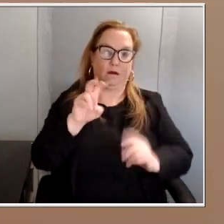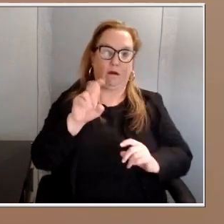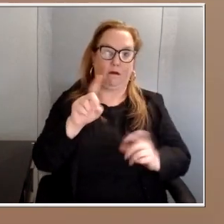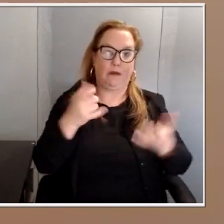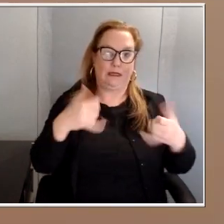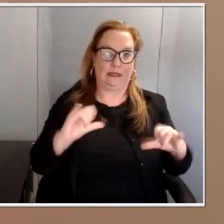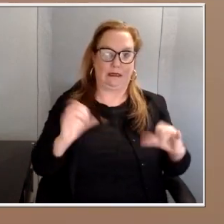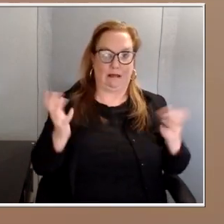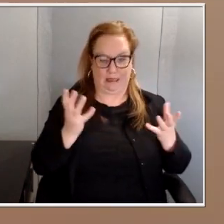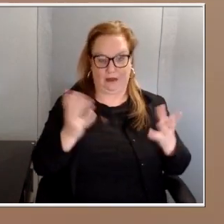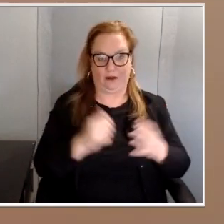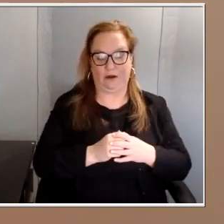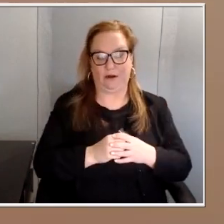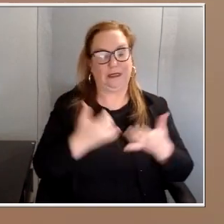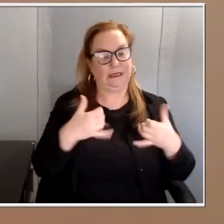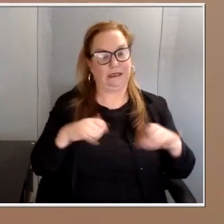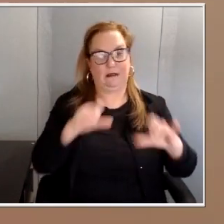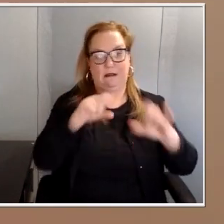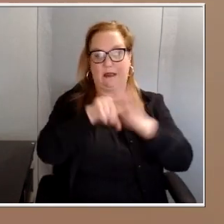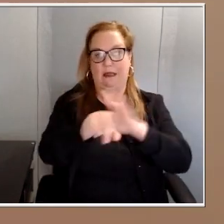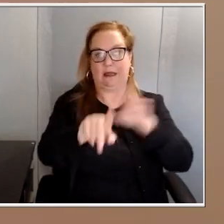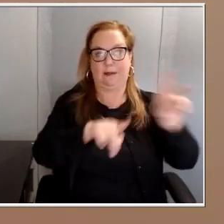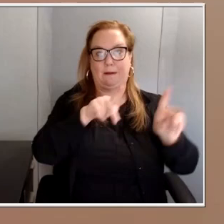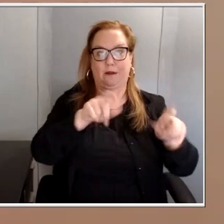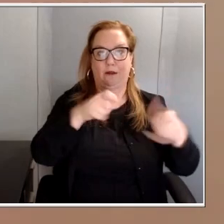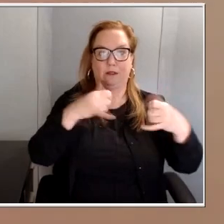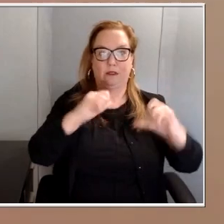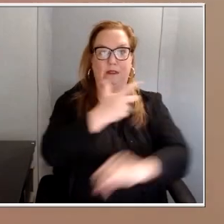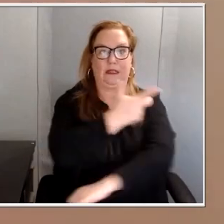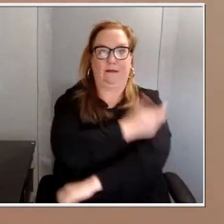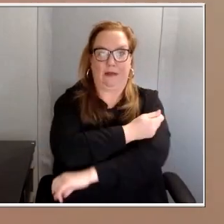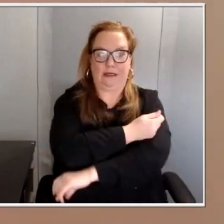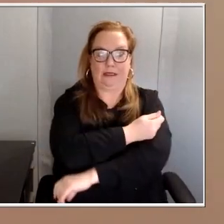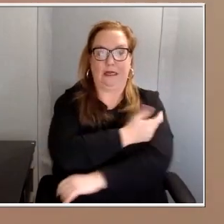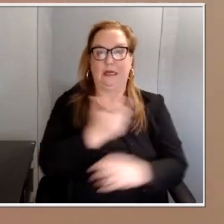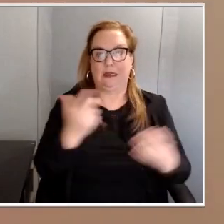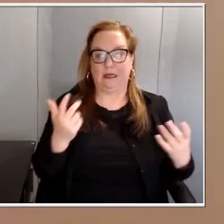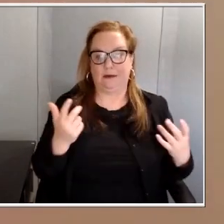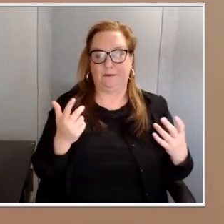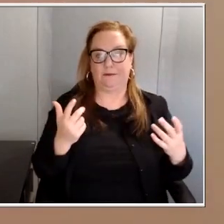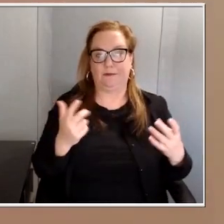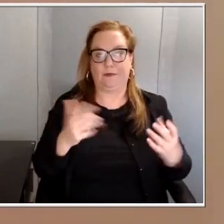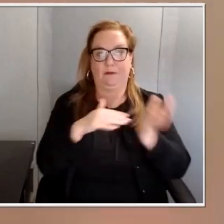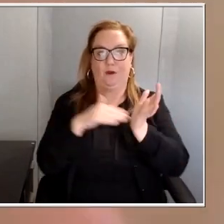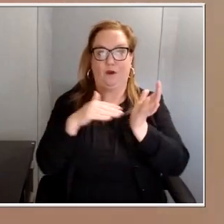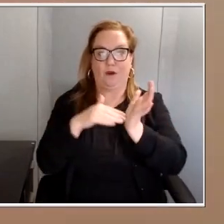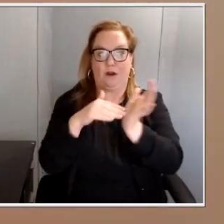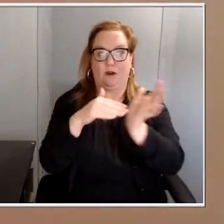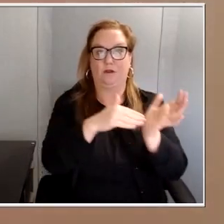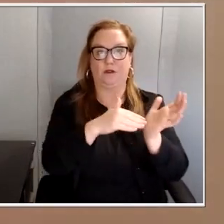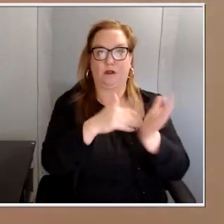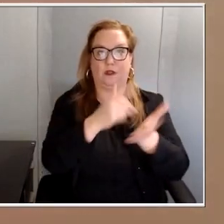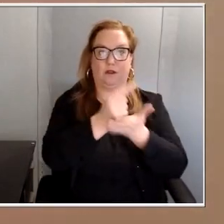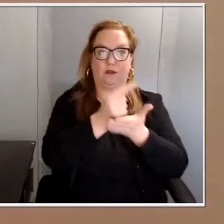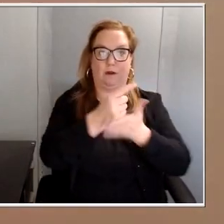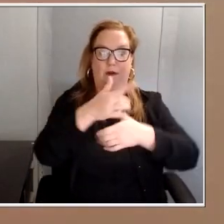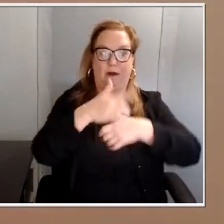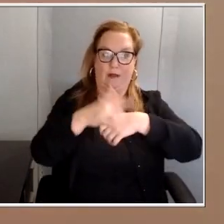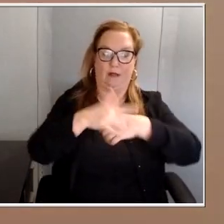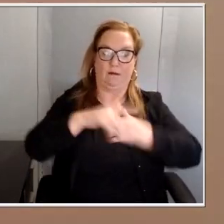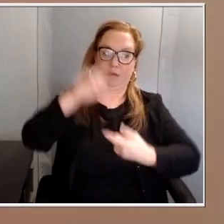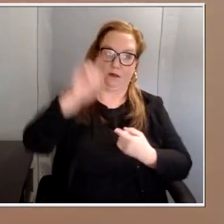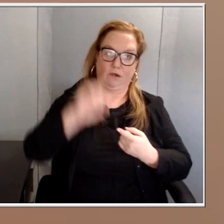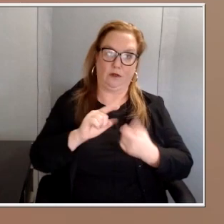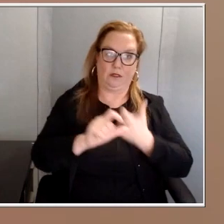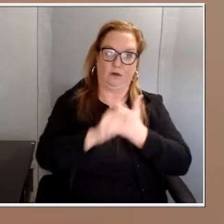here. It still kills people. You still need to get vaccinated. And for physicians, there's treatment available that does decrease